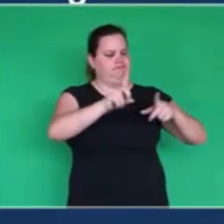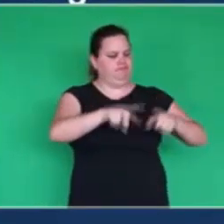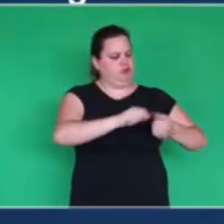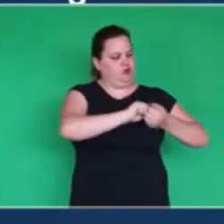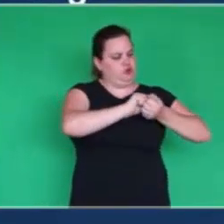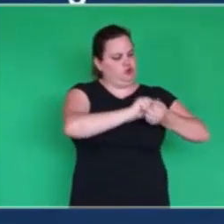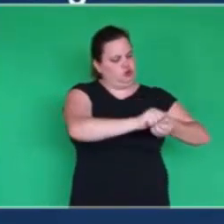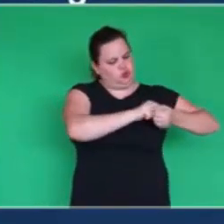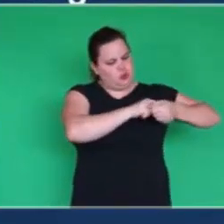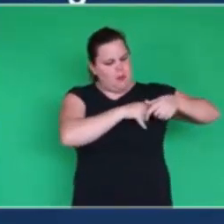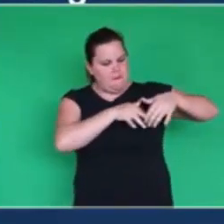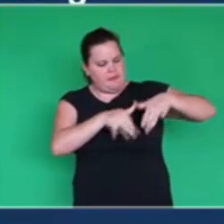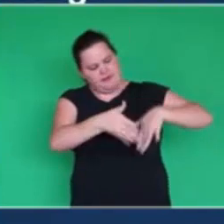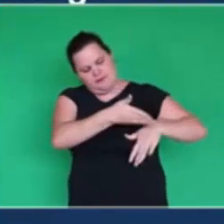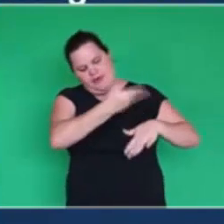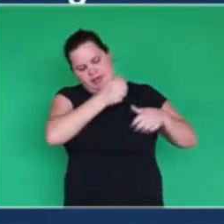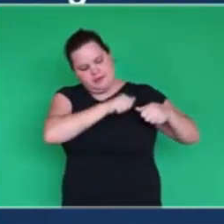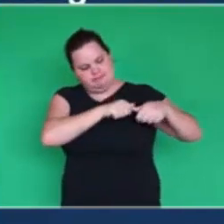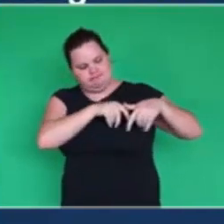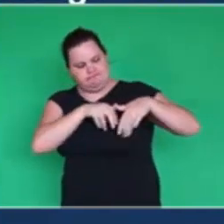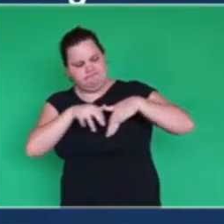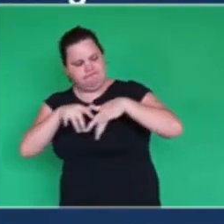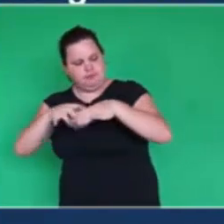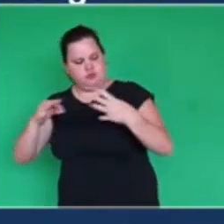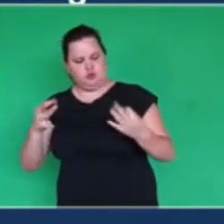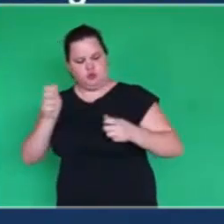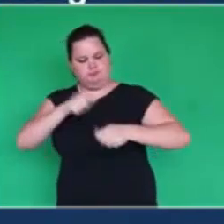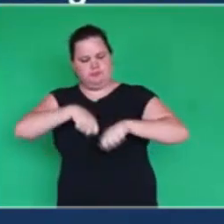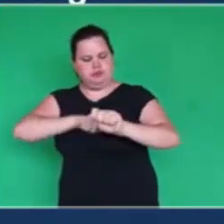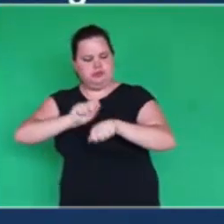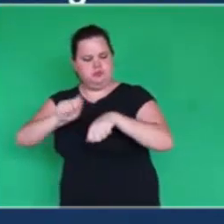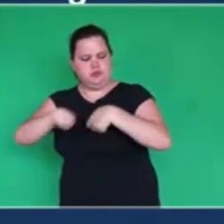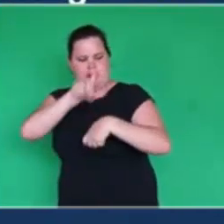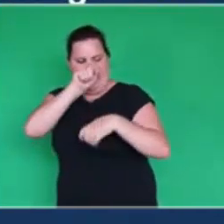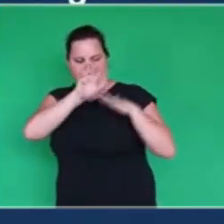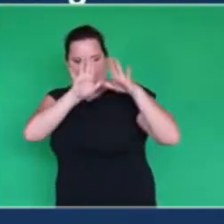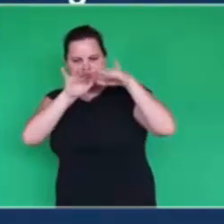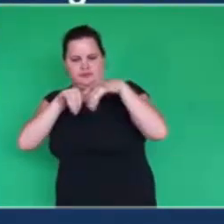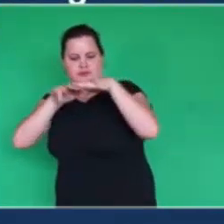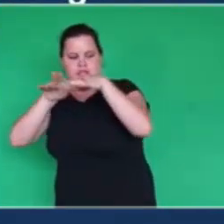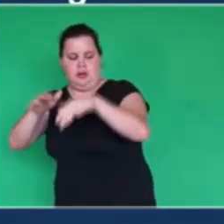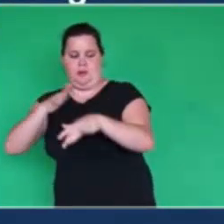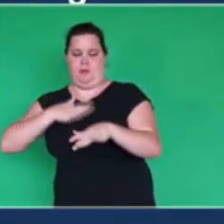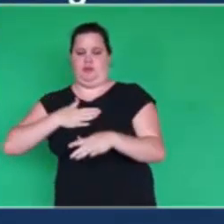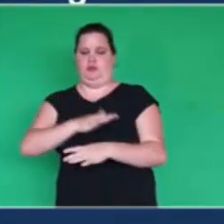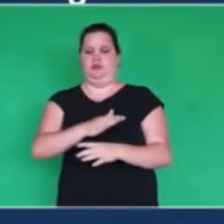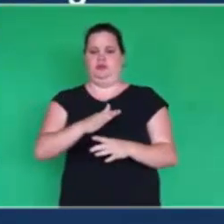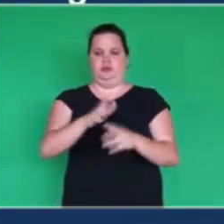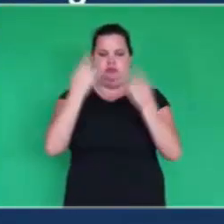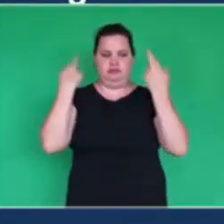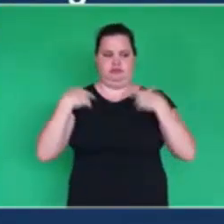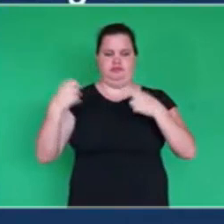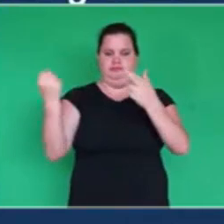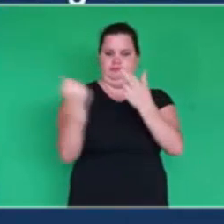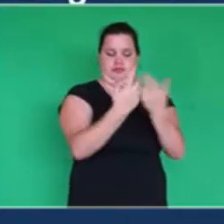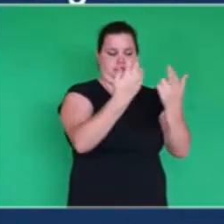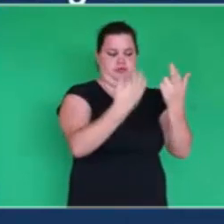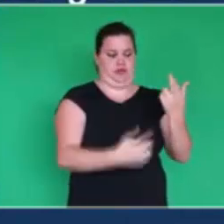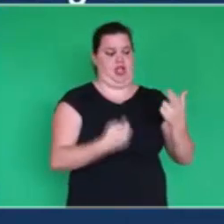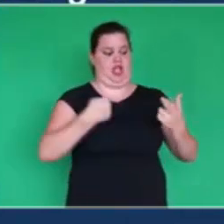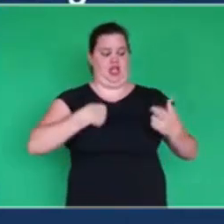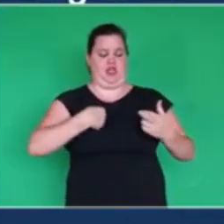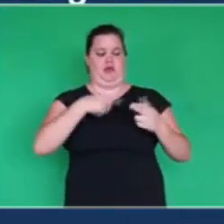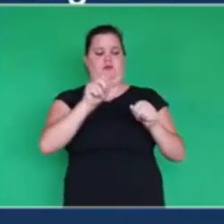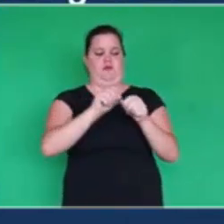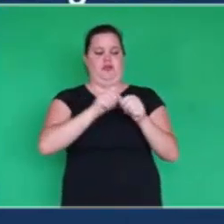of Israel, that you may eat flesh and drink blood." We see in this scripture a